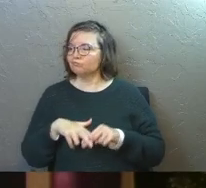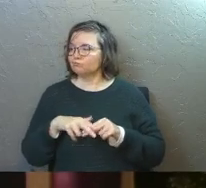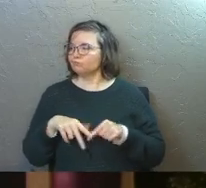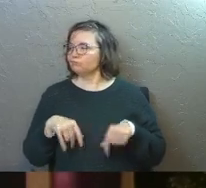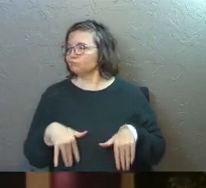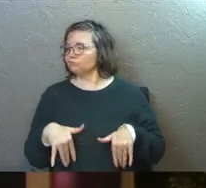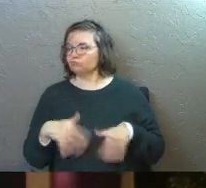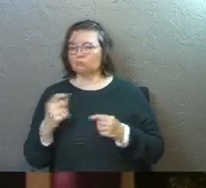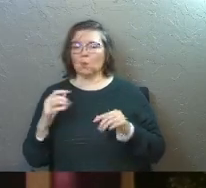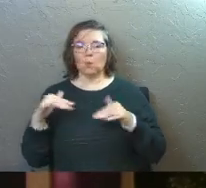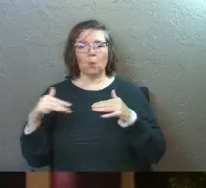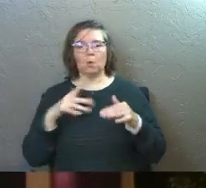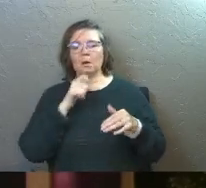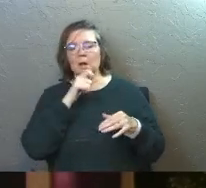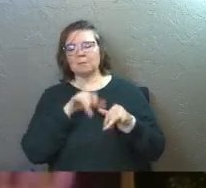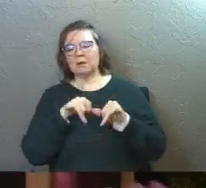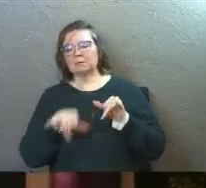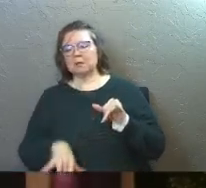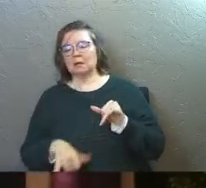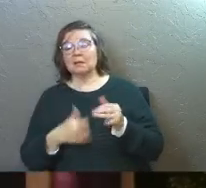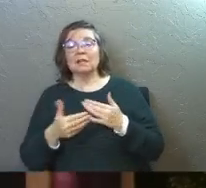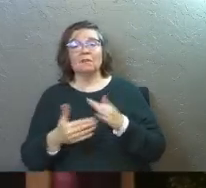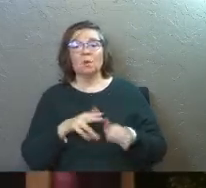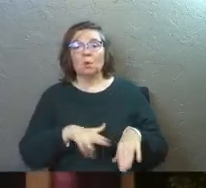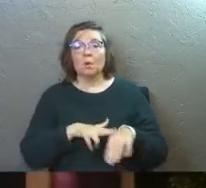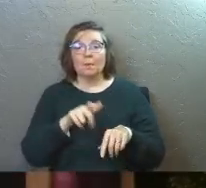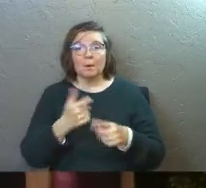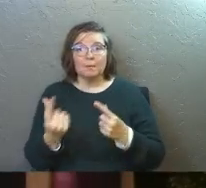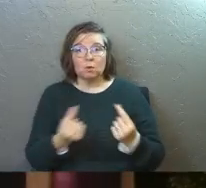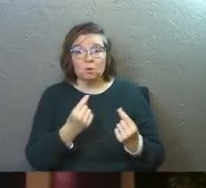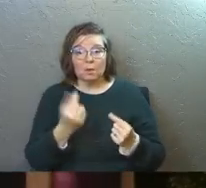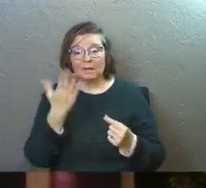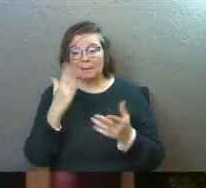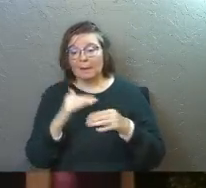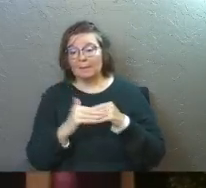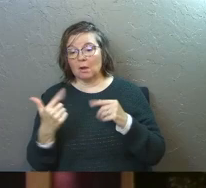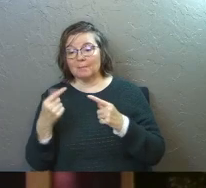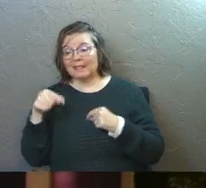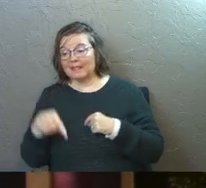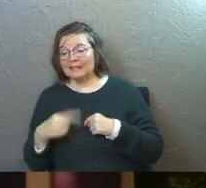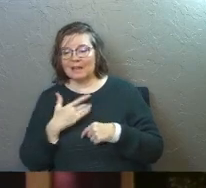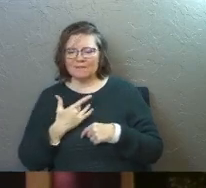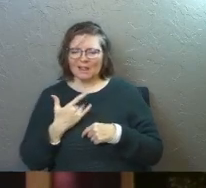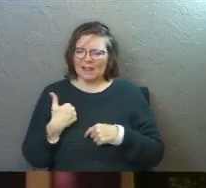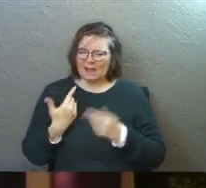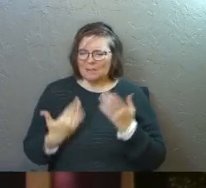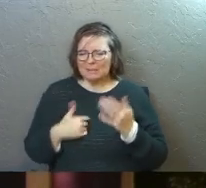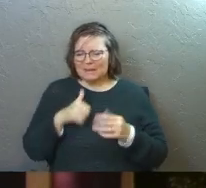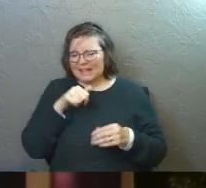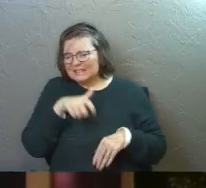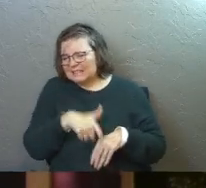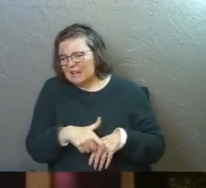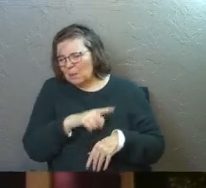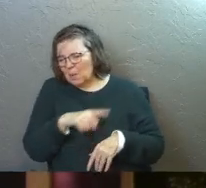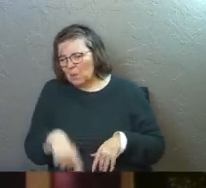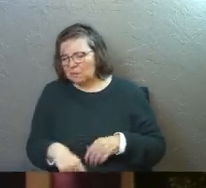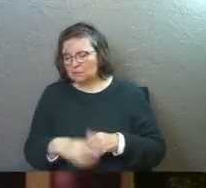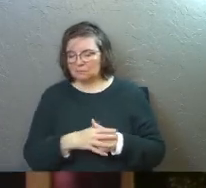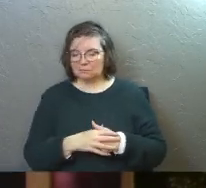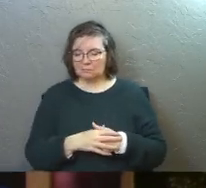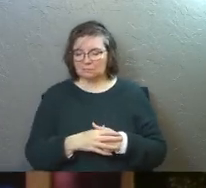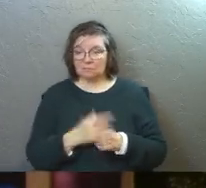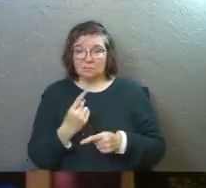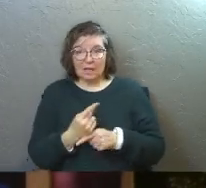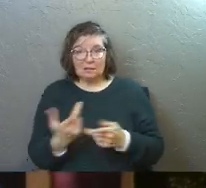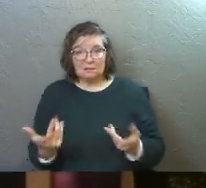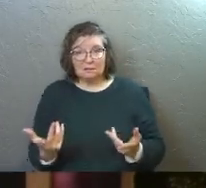go to war this time. Maybe I'll hang back this time. Even though it's normally what I'm supposed to be doing and God might be calling me to this, I feel like I've maybe not this time, Lord.